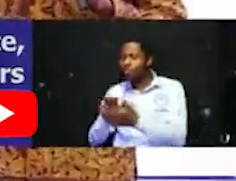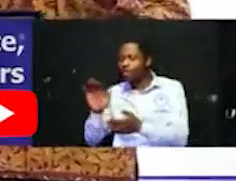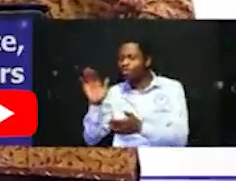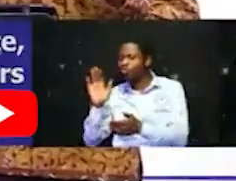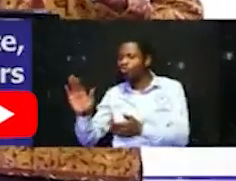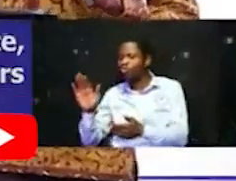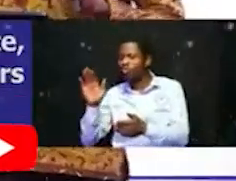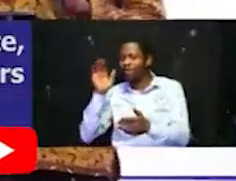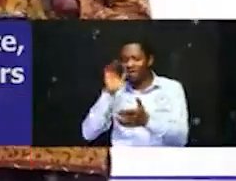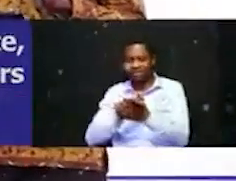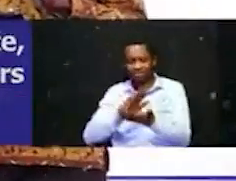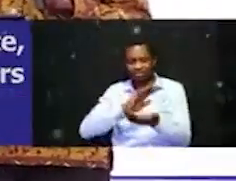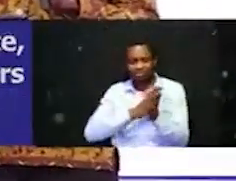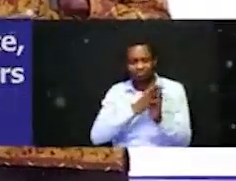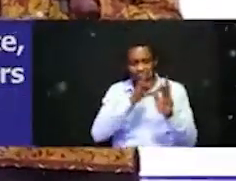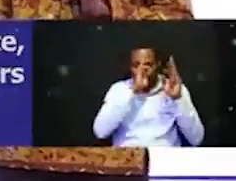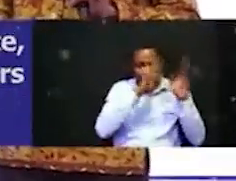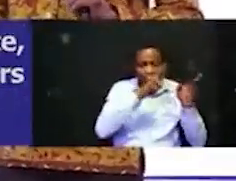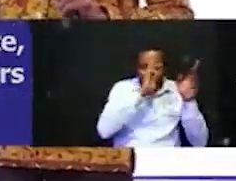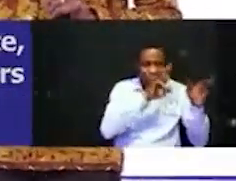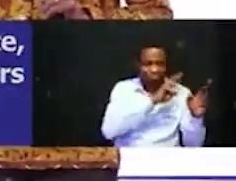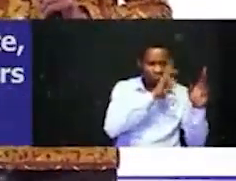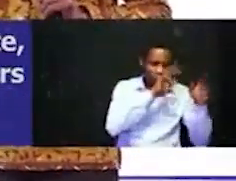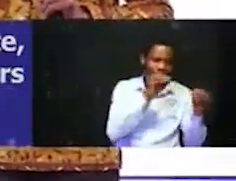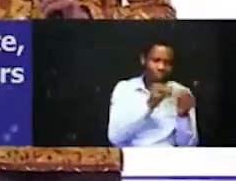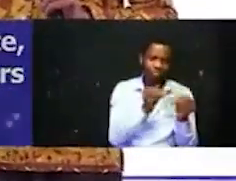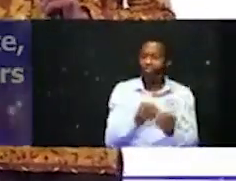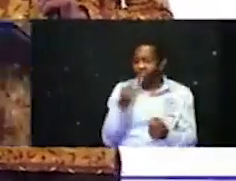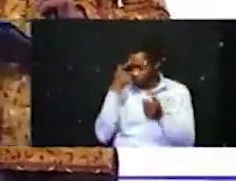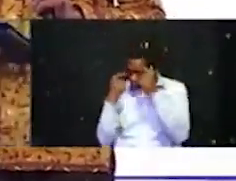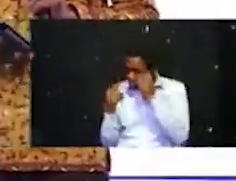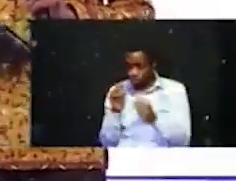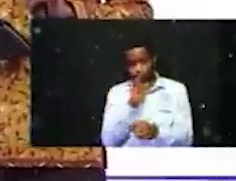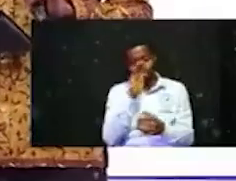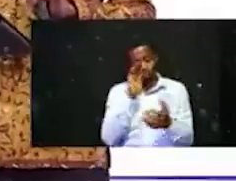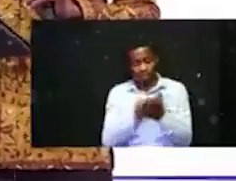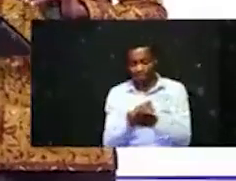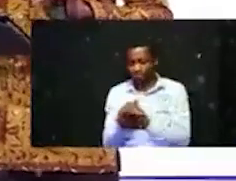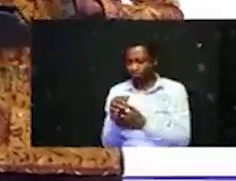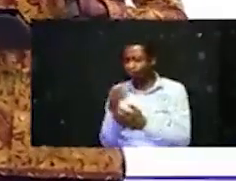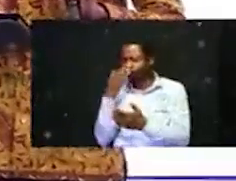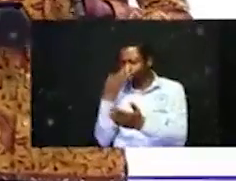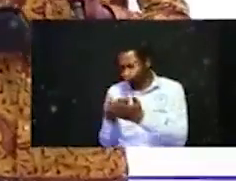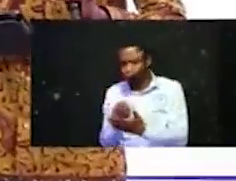The diligence and the nobility of this woman is rubbing on the